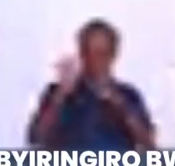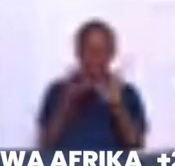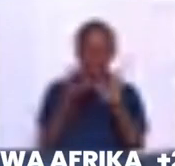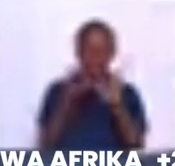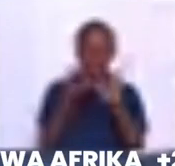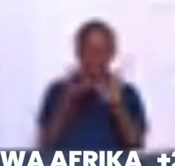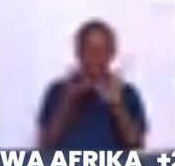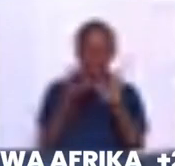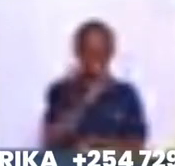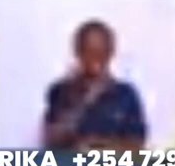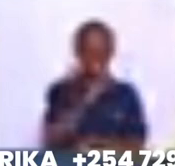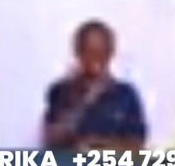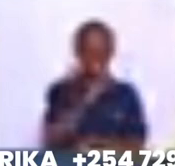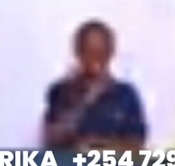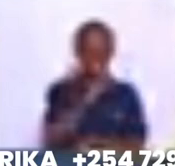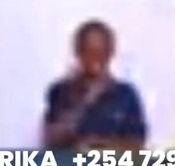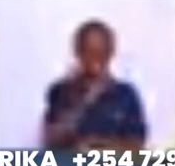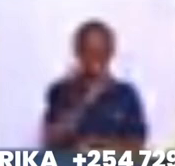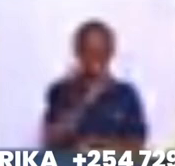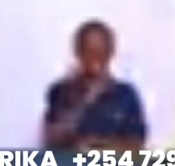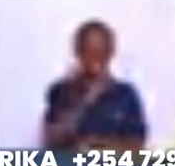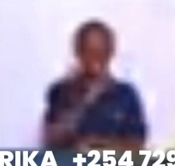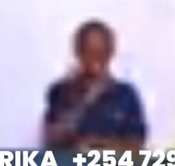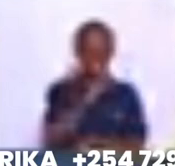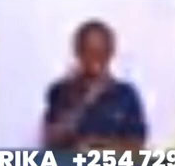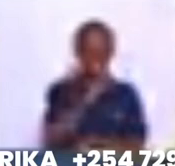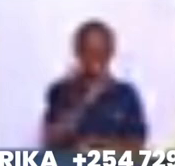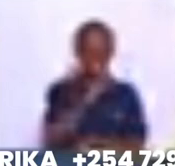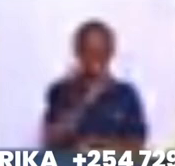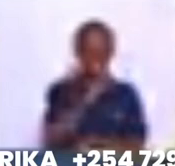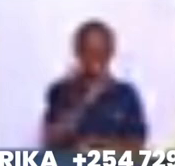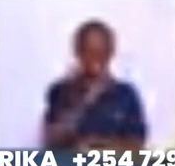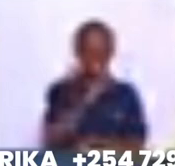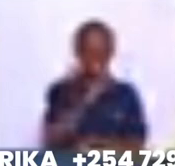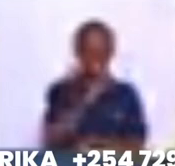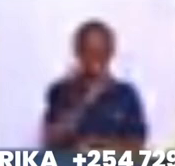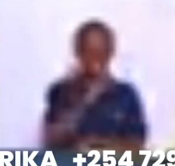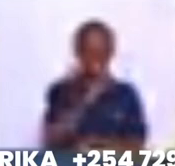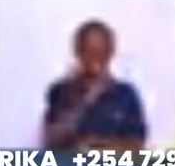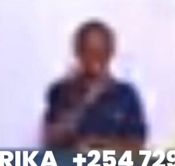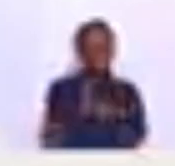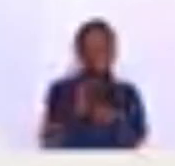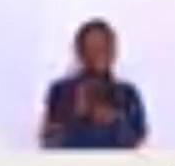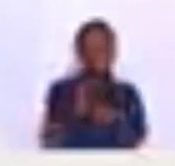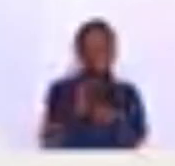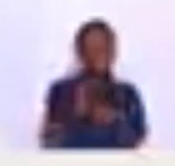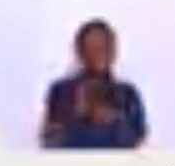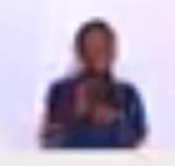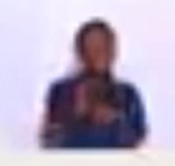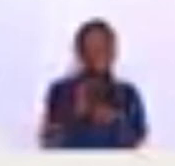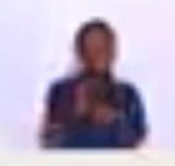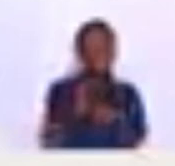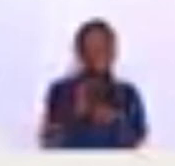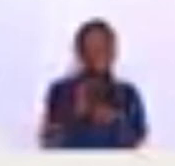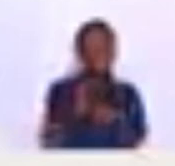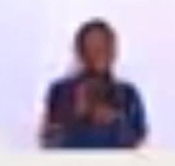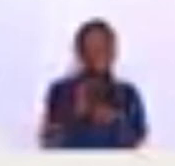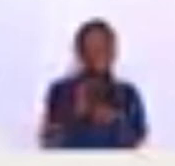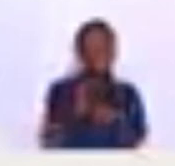Isaiah, chapter 4, verse 6, my people are destroyed for lack of